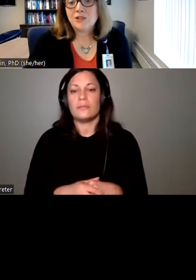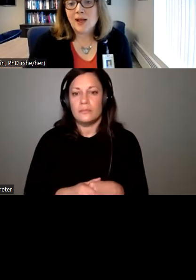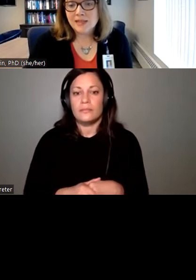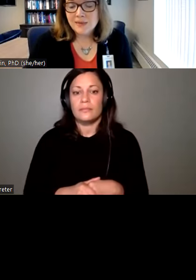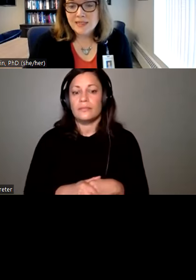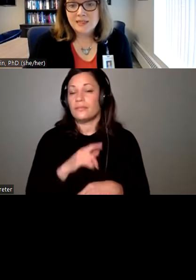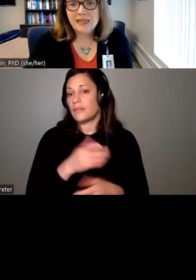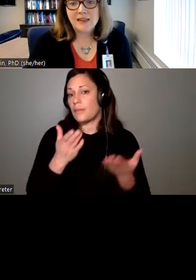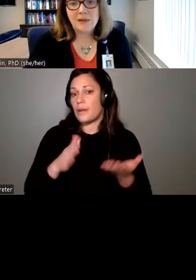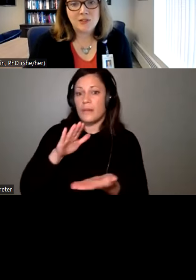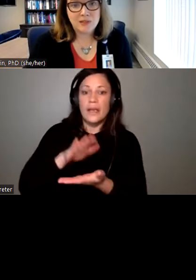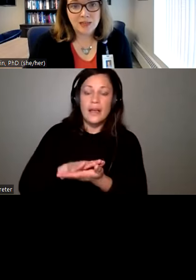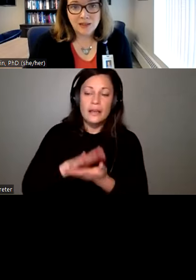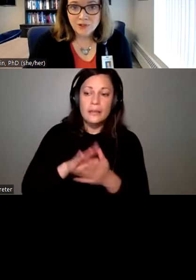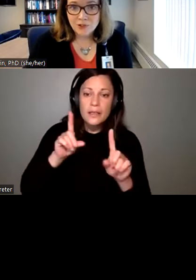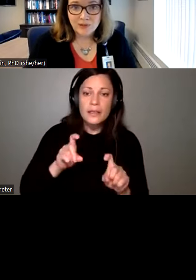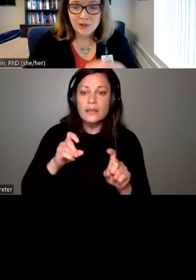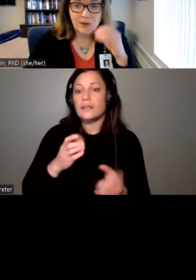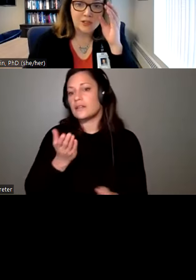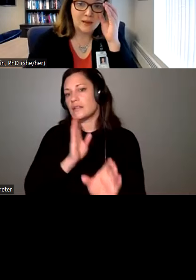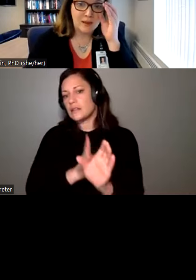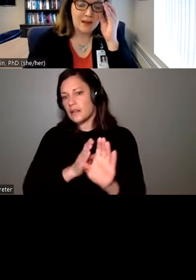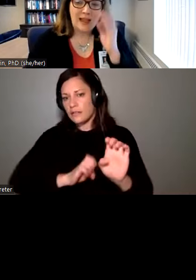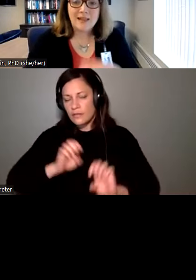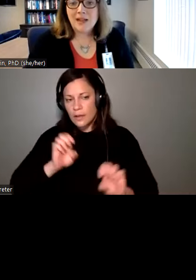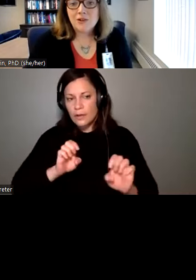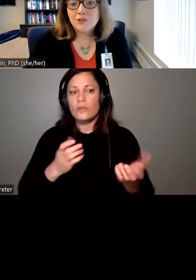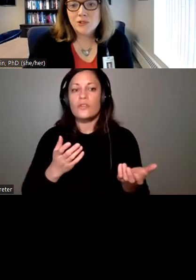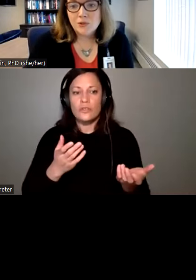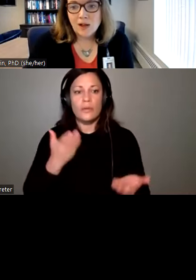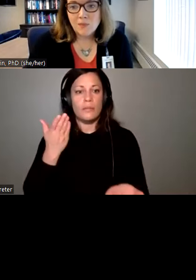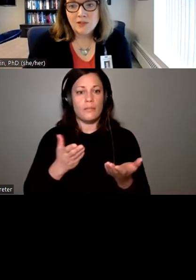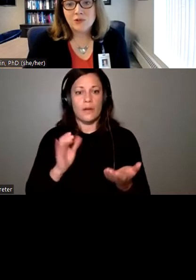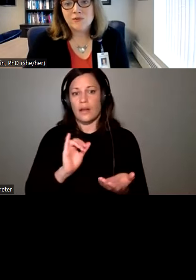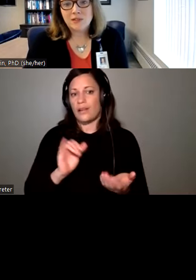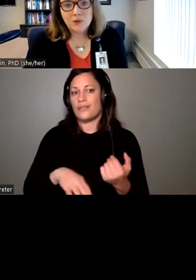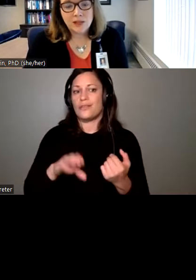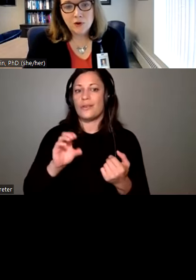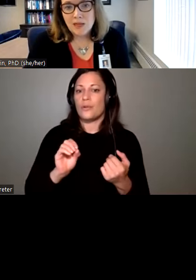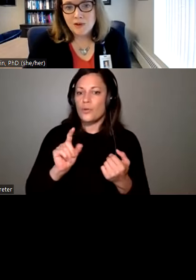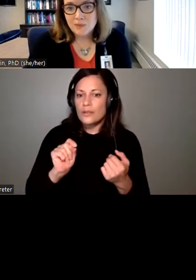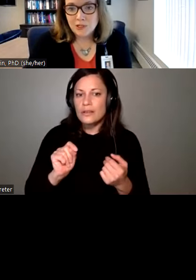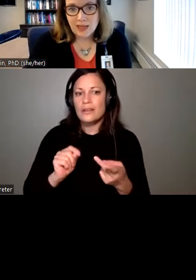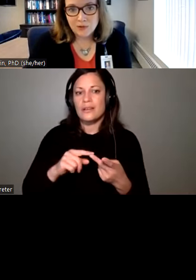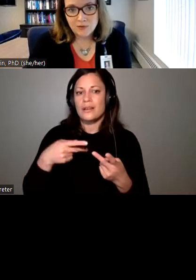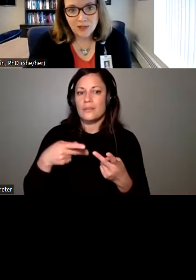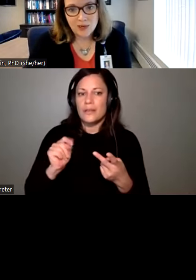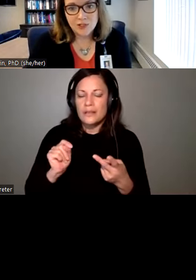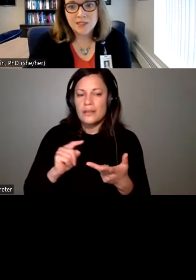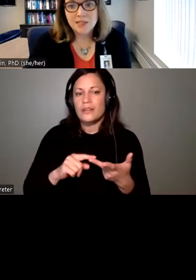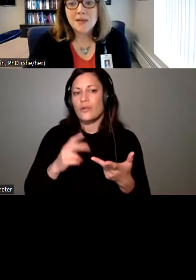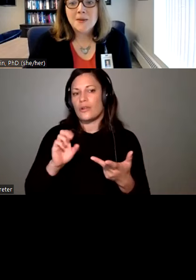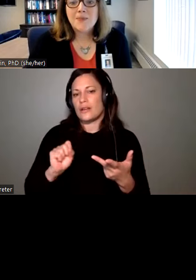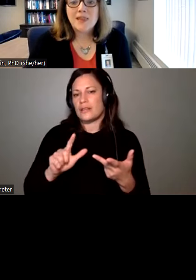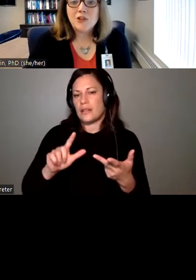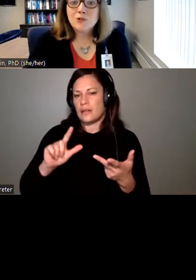may do academic testing, they may do a psychological evaluation, and they may also do occupational physical therapy or speech and language